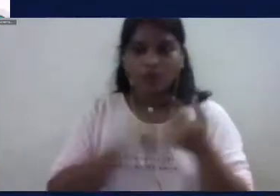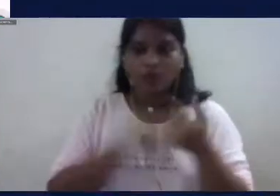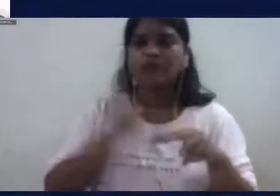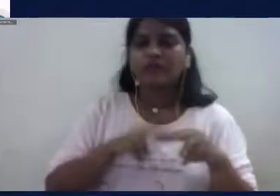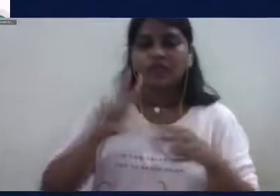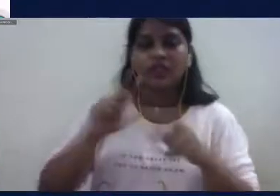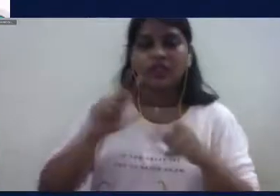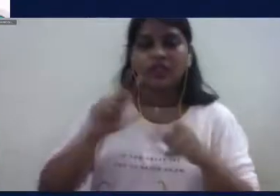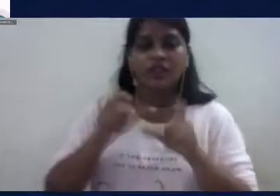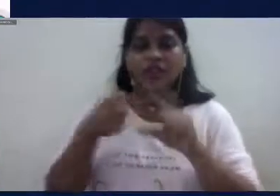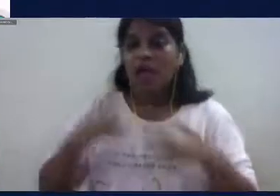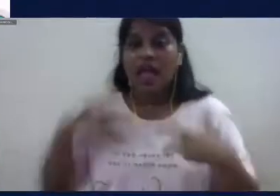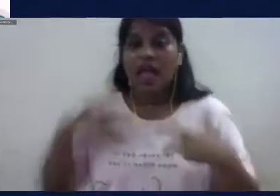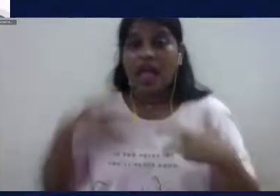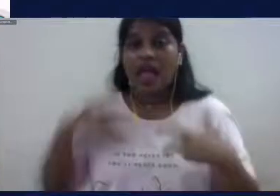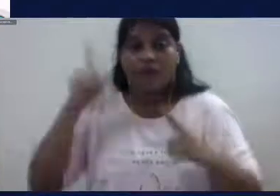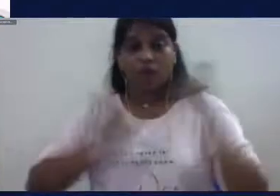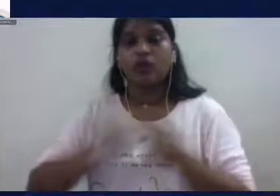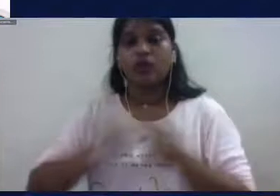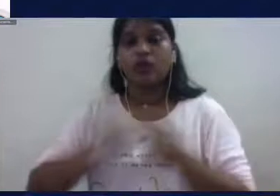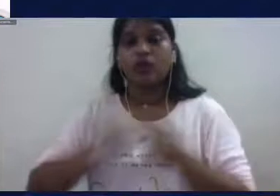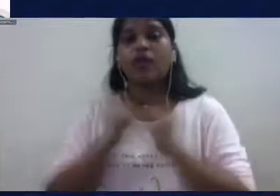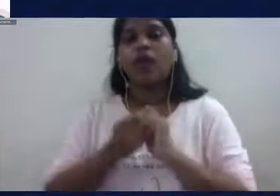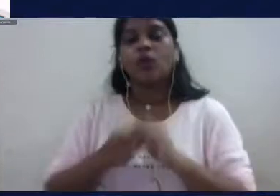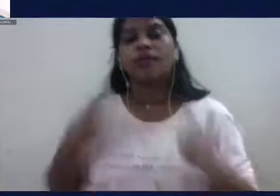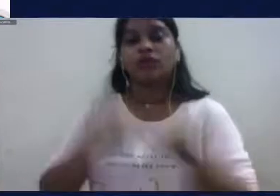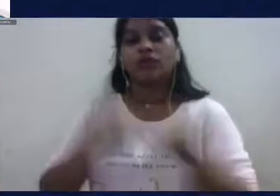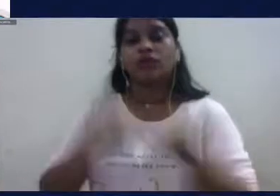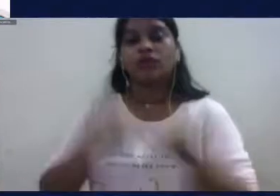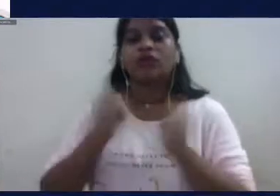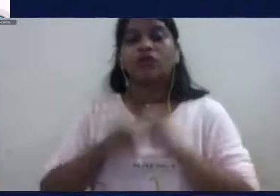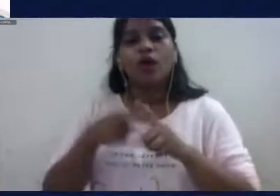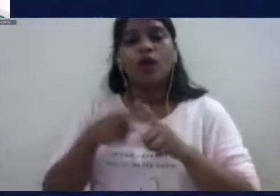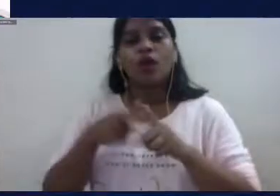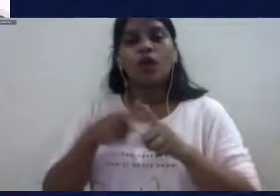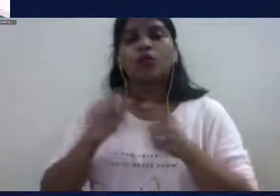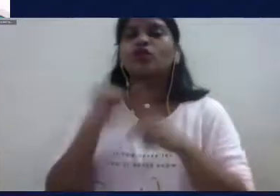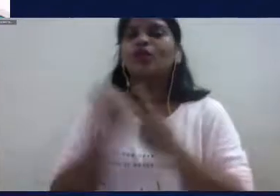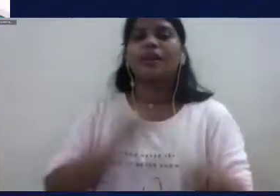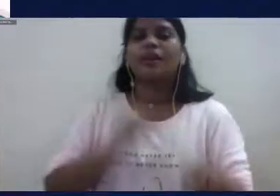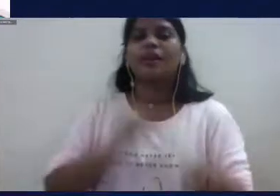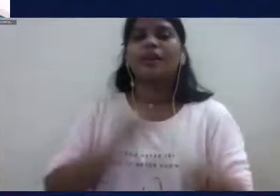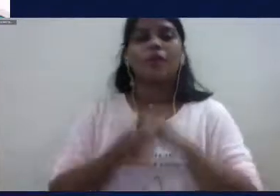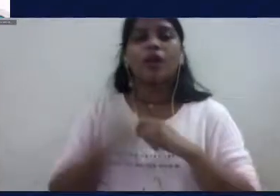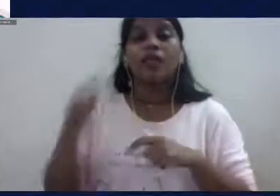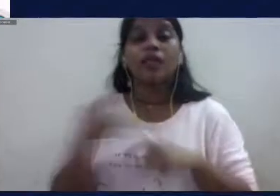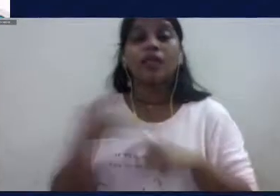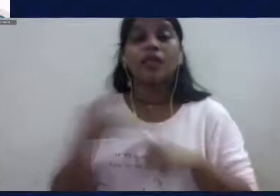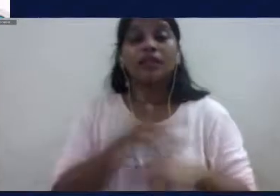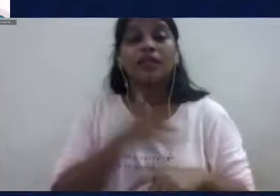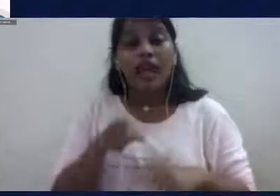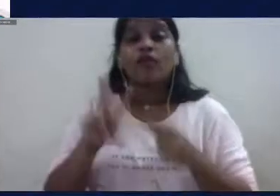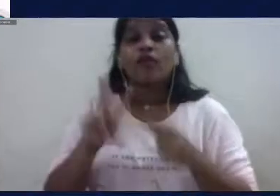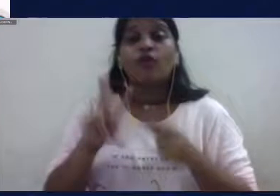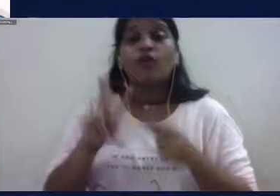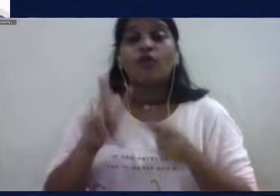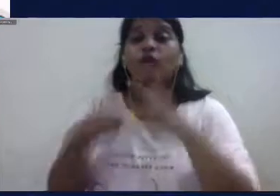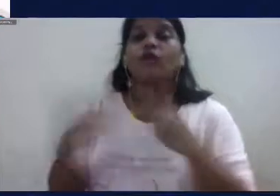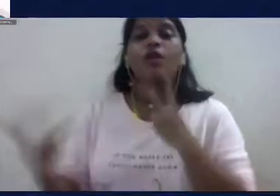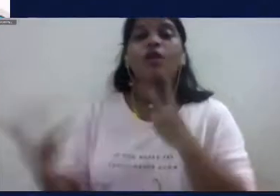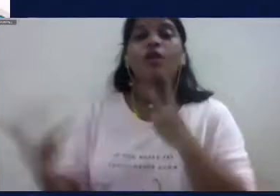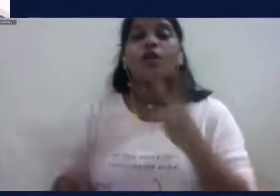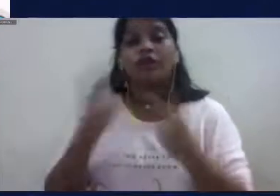value, emotional value, life-changing values, social impact. So that's the kind of values that we are looking at. So